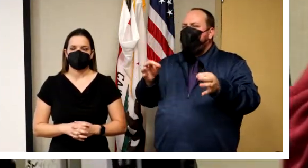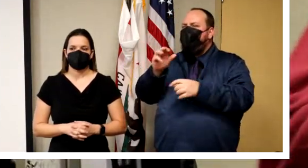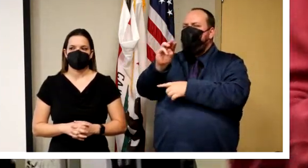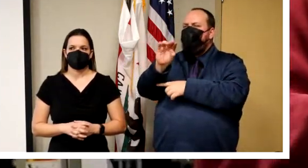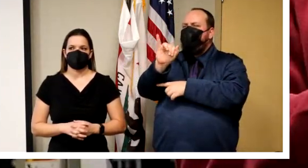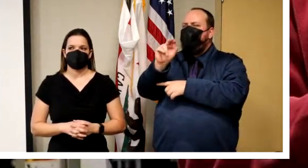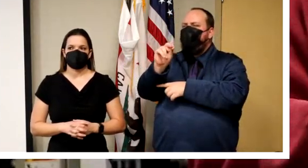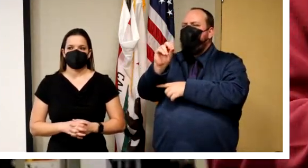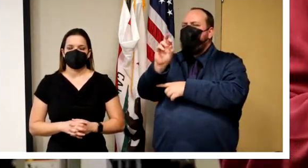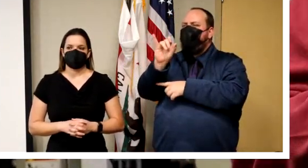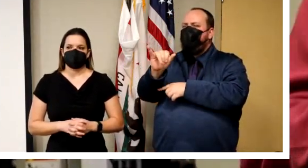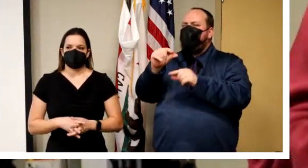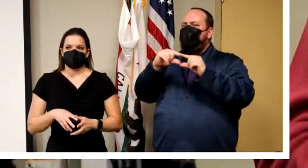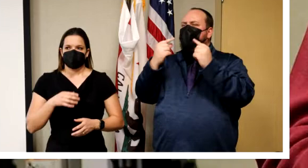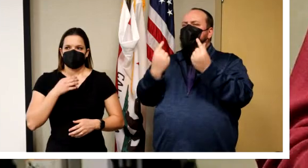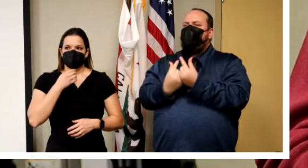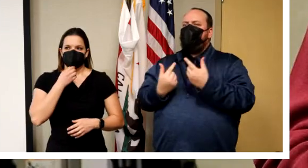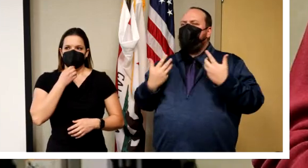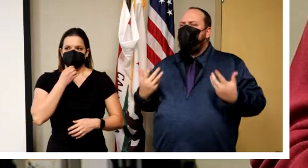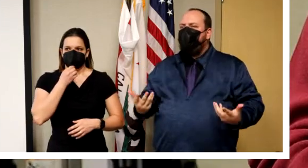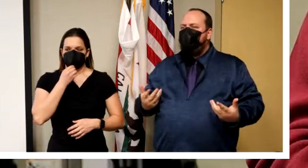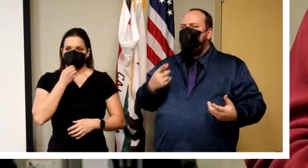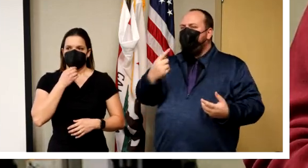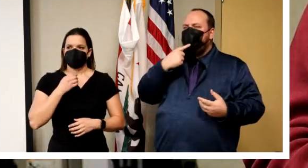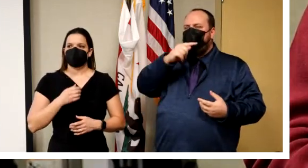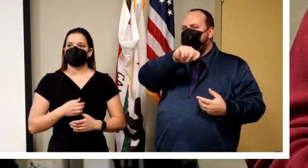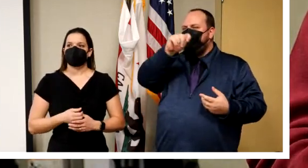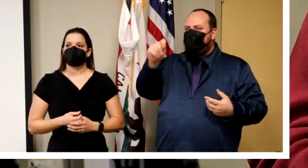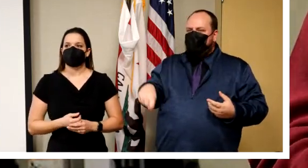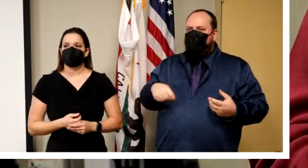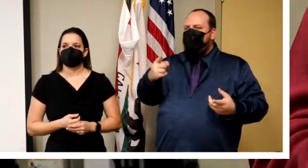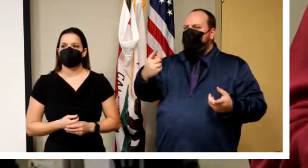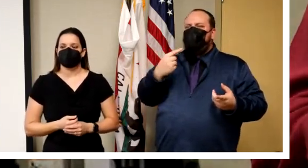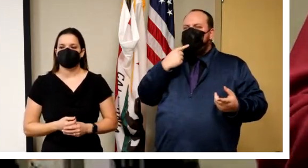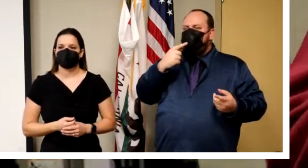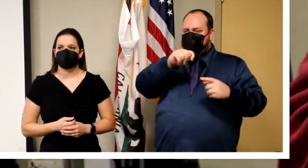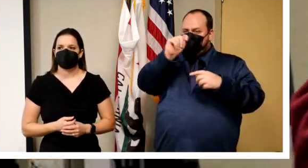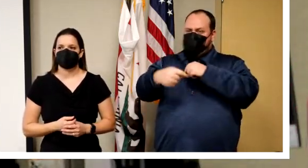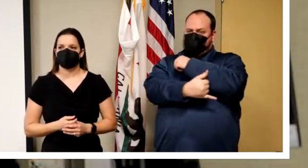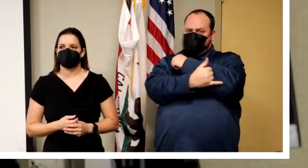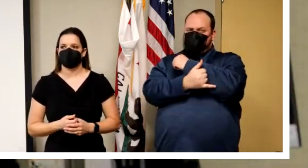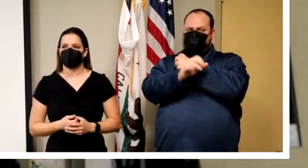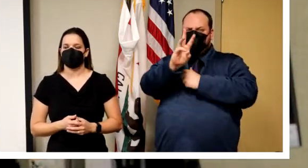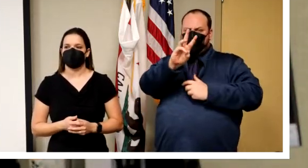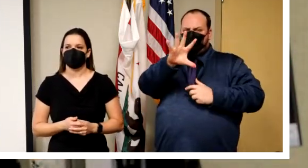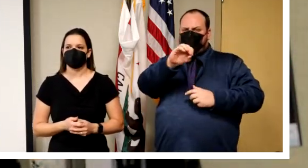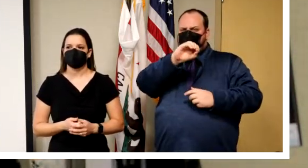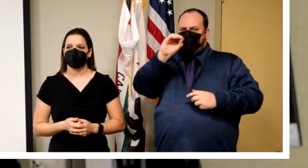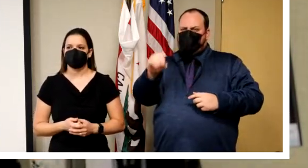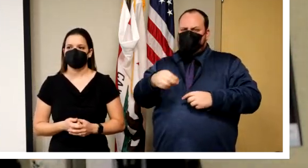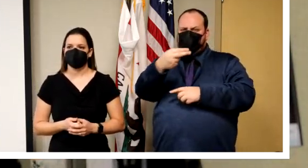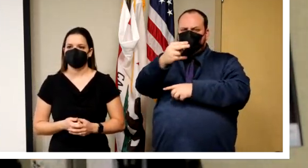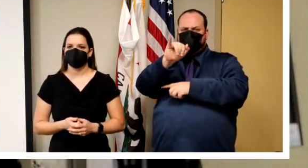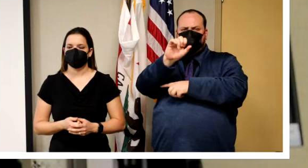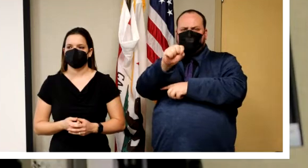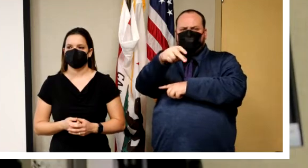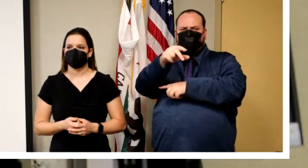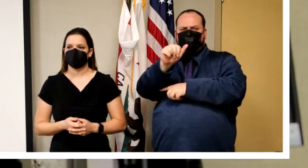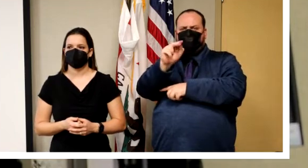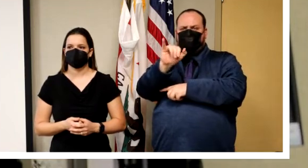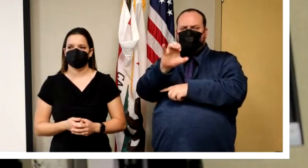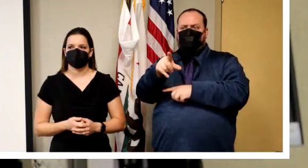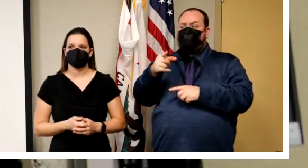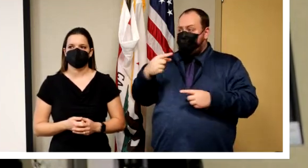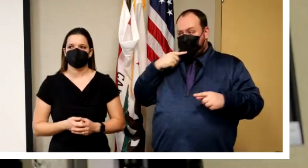group? So Tulare County is 65% Hispanic. That may very well be the case for the Kaweah